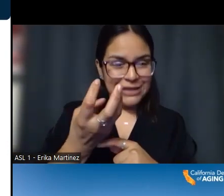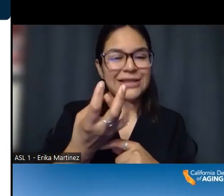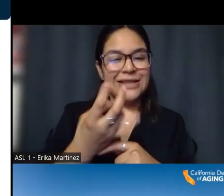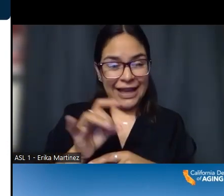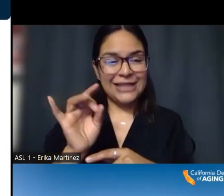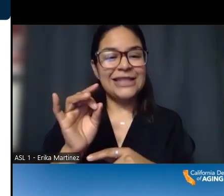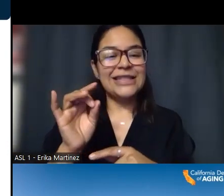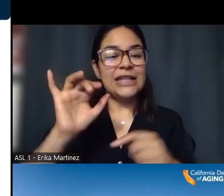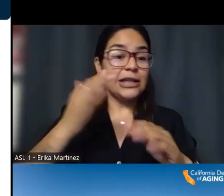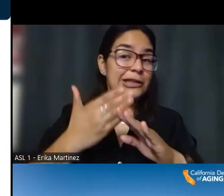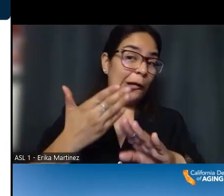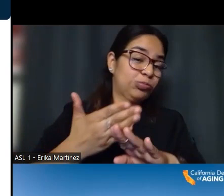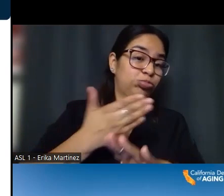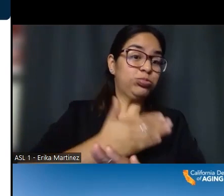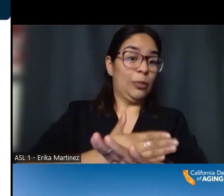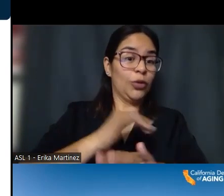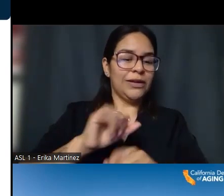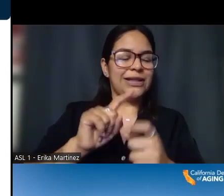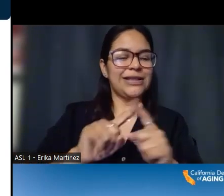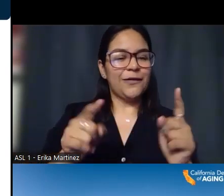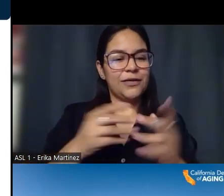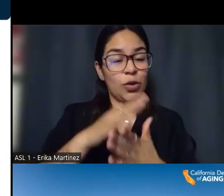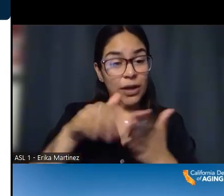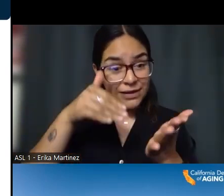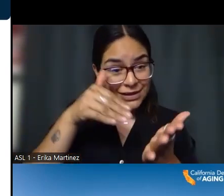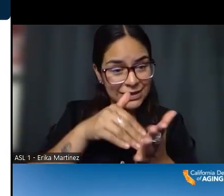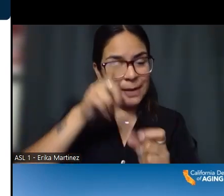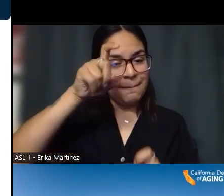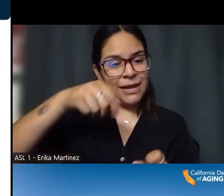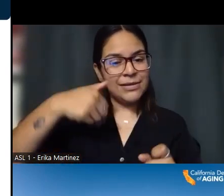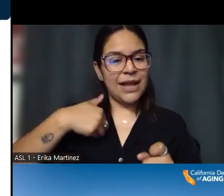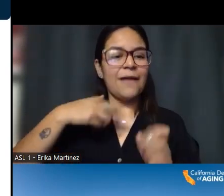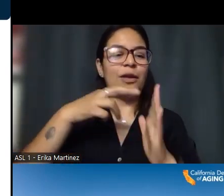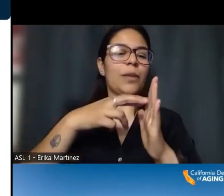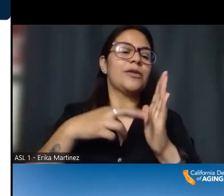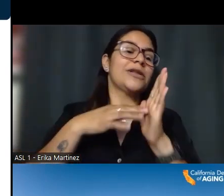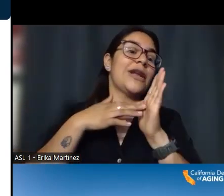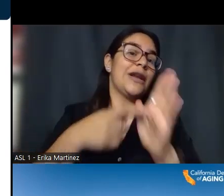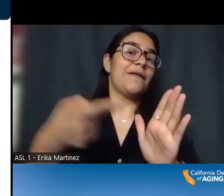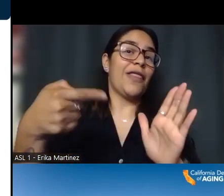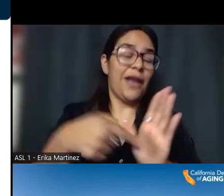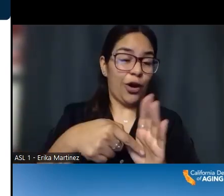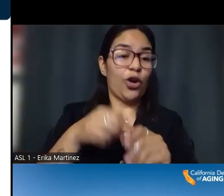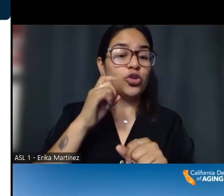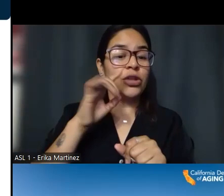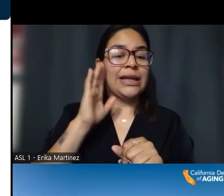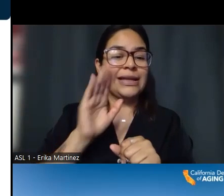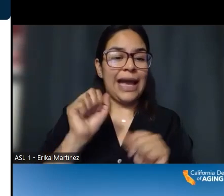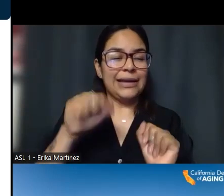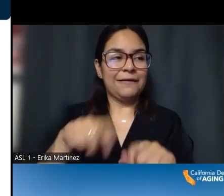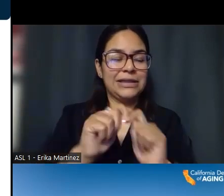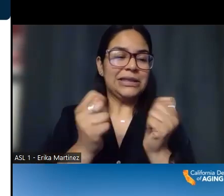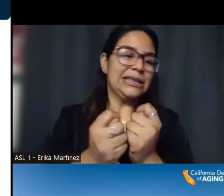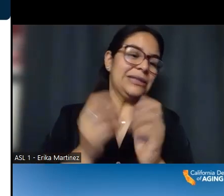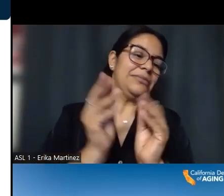or with the most recent update being that facilities must include a patient representative whenever they convene an interdisciplinary team meeting to